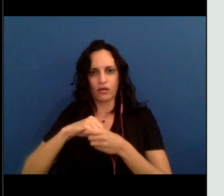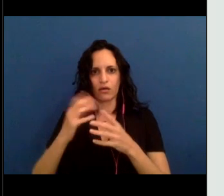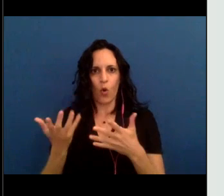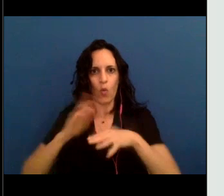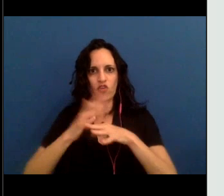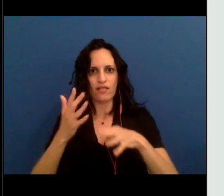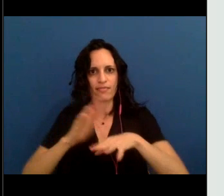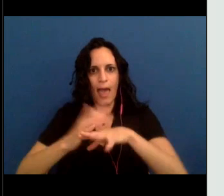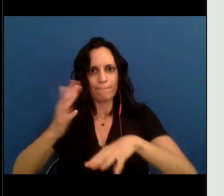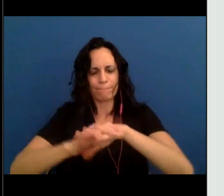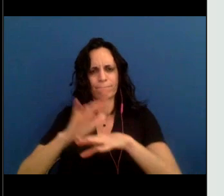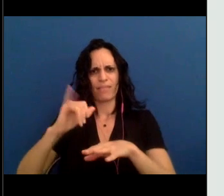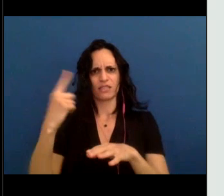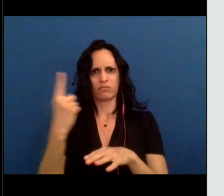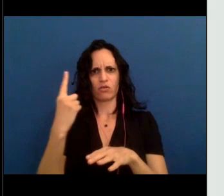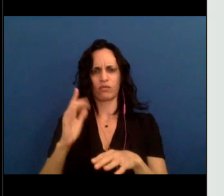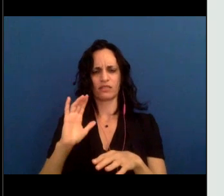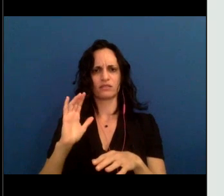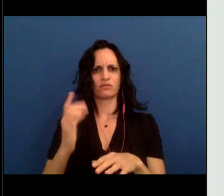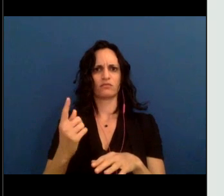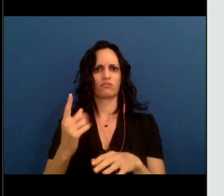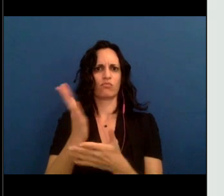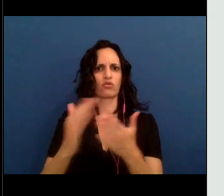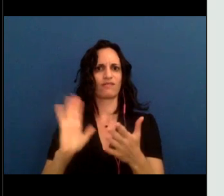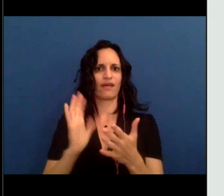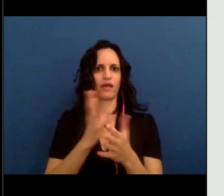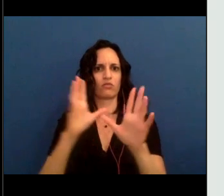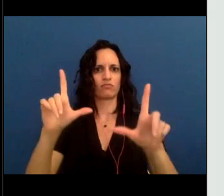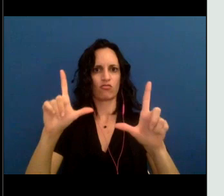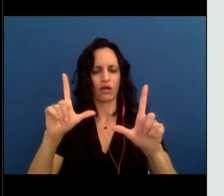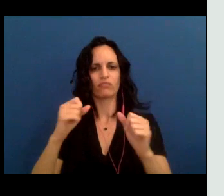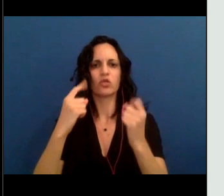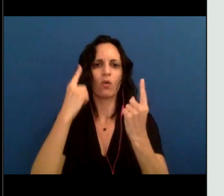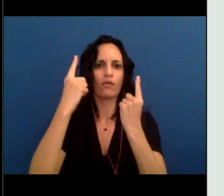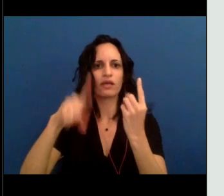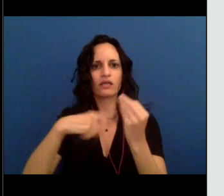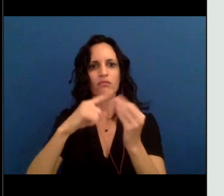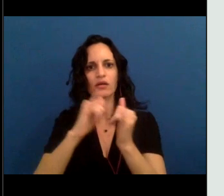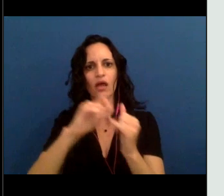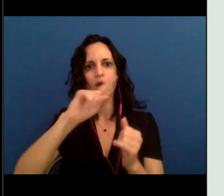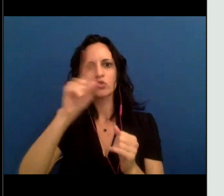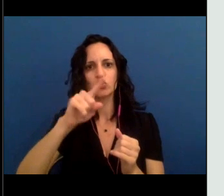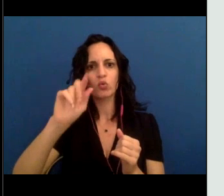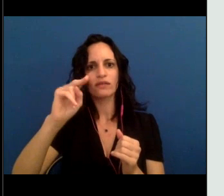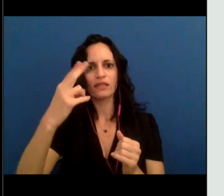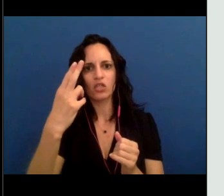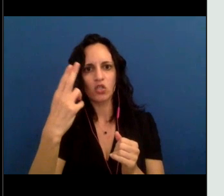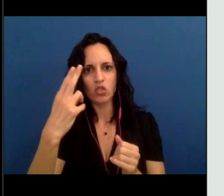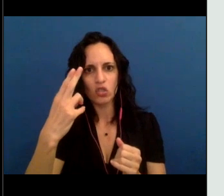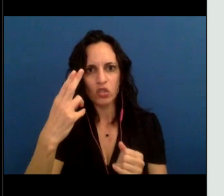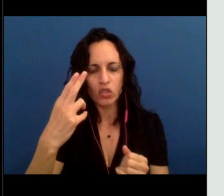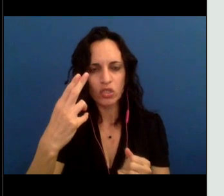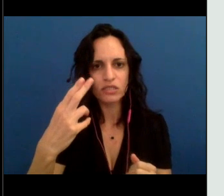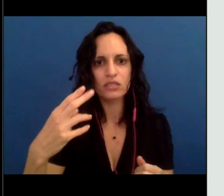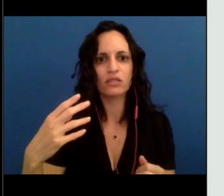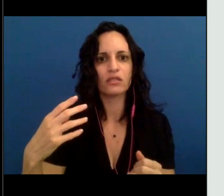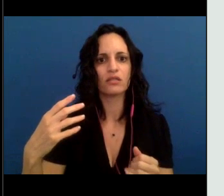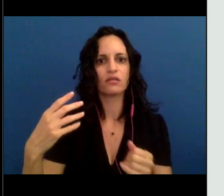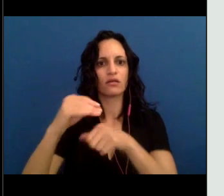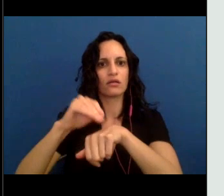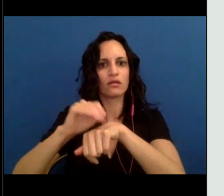some additional examples. I think about how Zora Neale Hurston kind of served as a precursor for Lorenzo Dow Turner. He